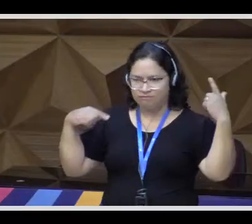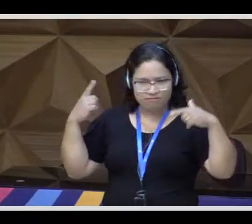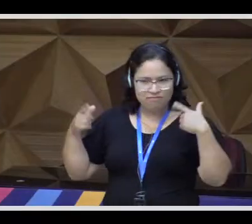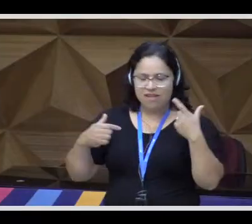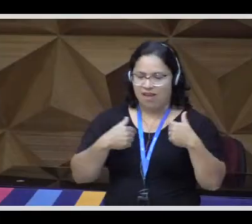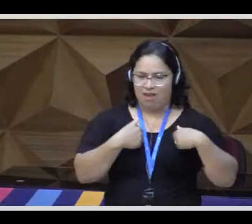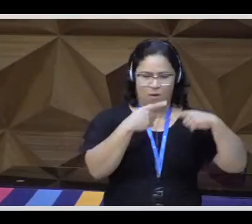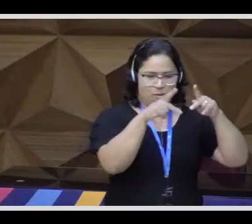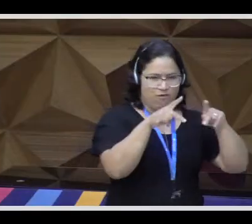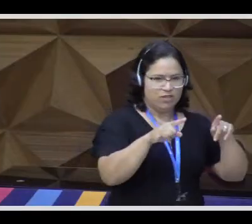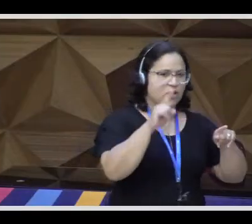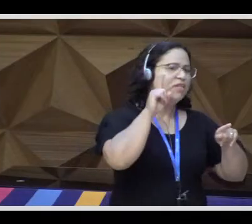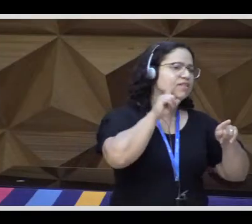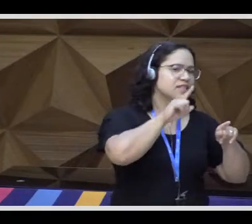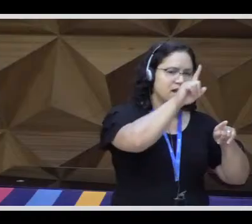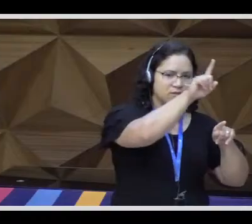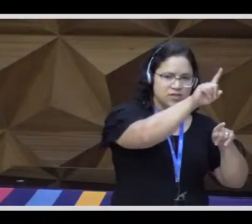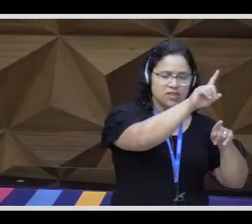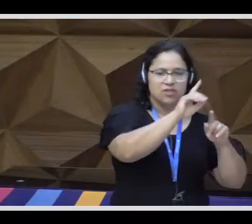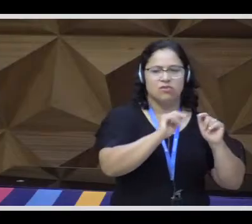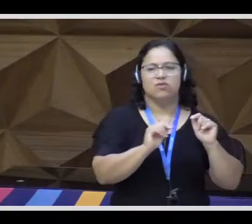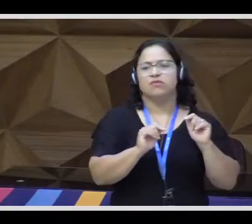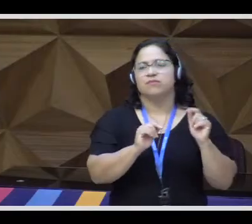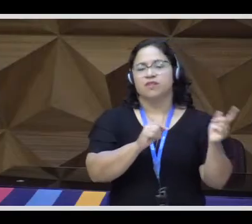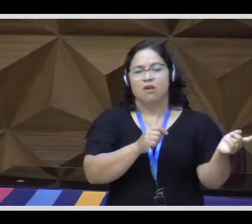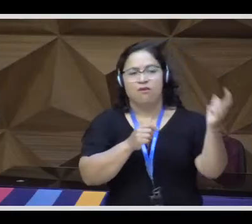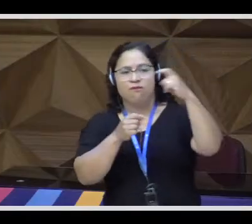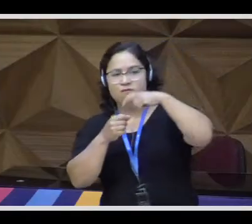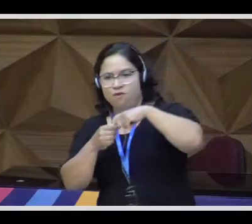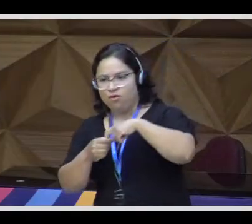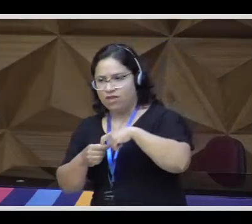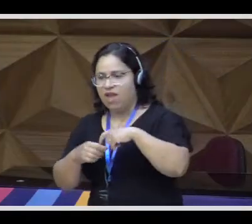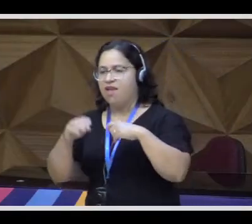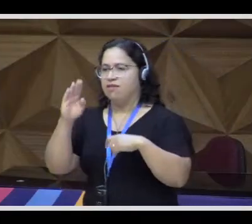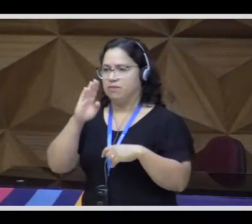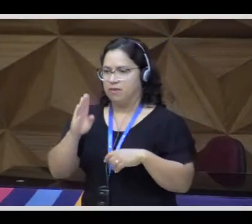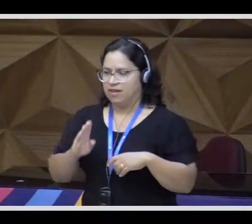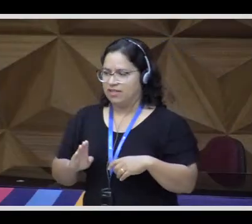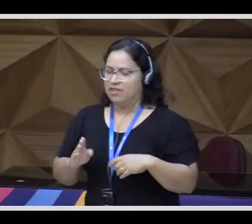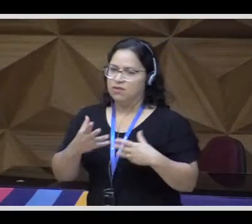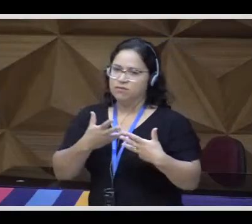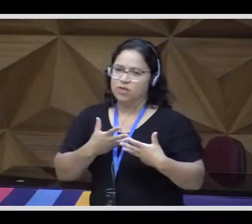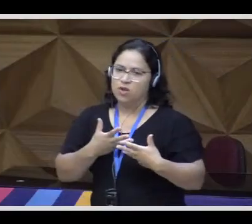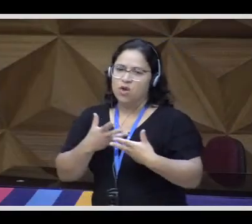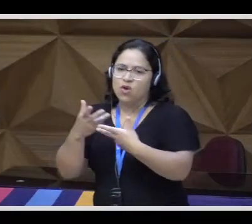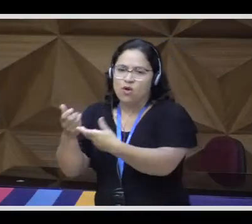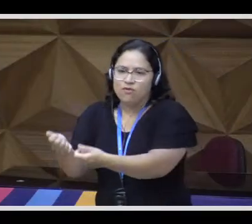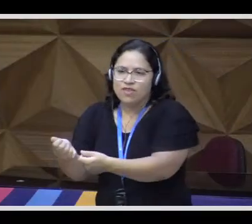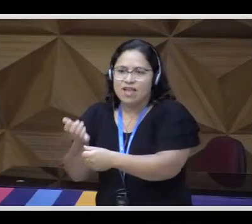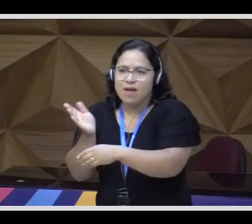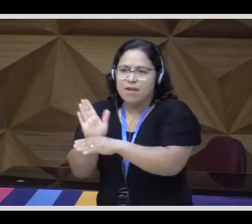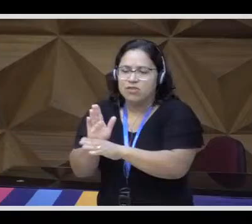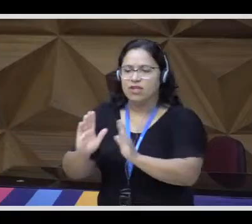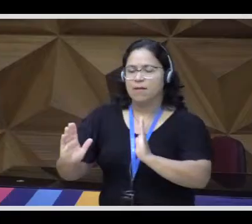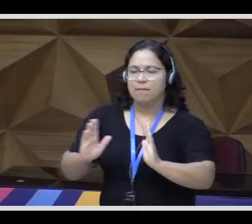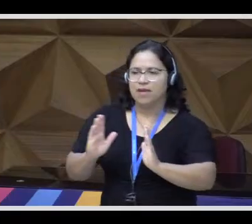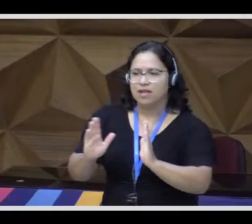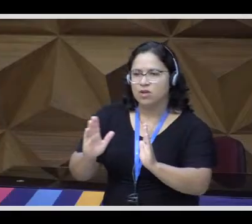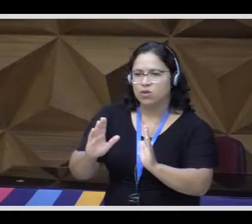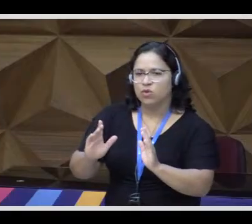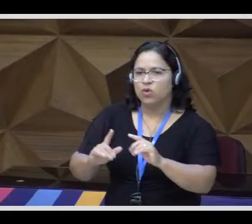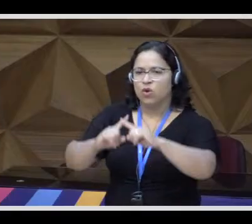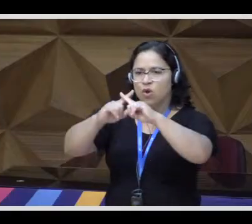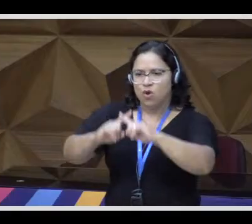United States that came back to Brazil, invited to help during the World Cup, but then they said, no, you have to stay a little bit